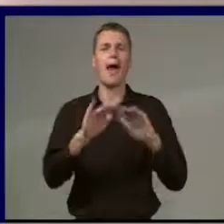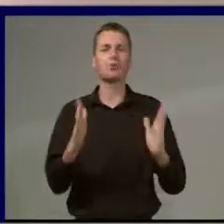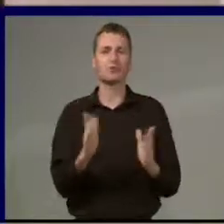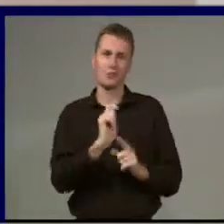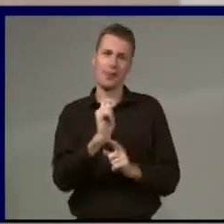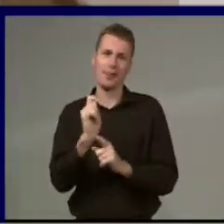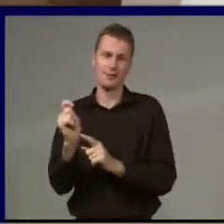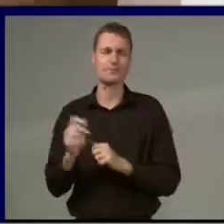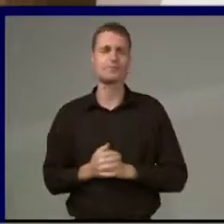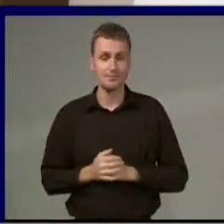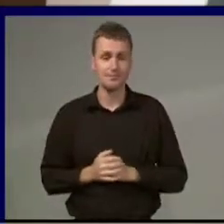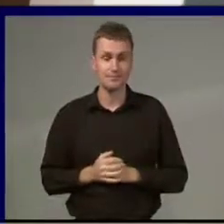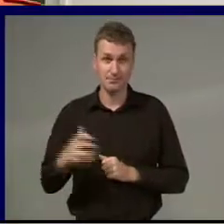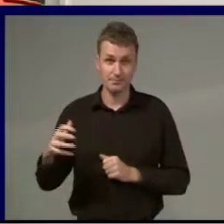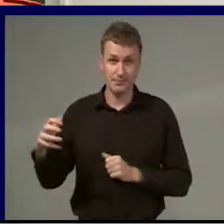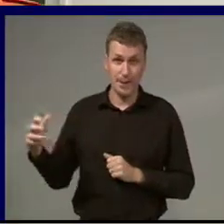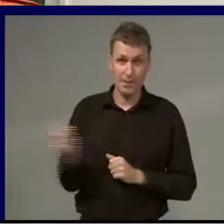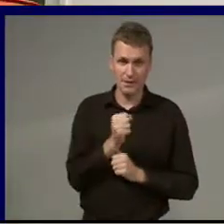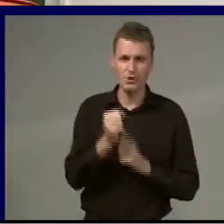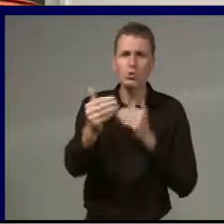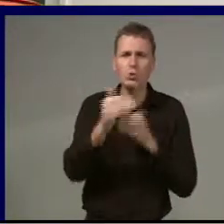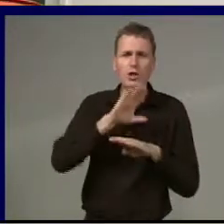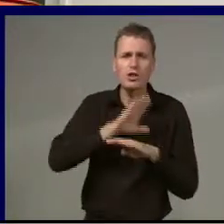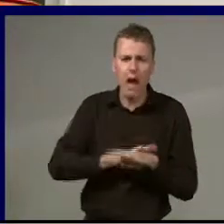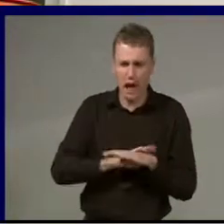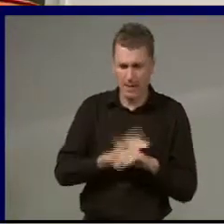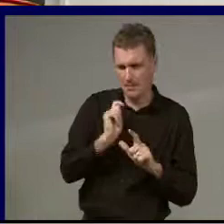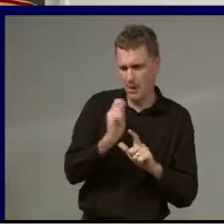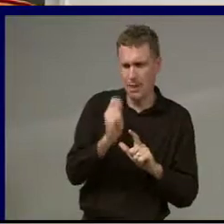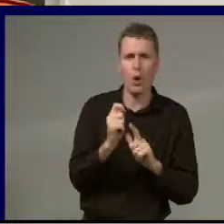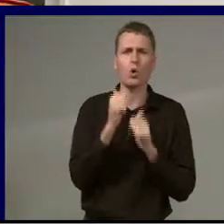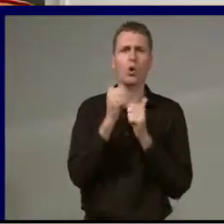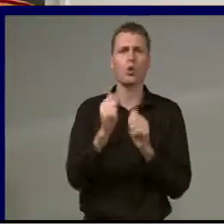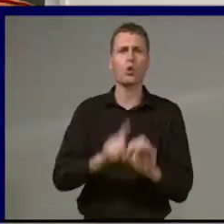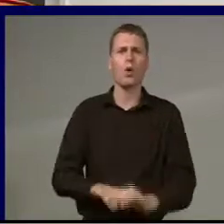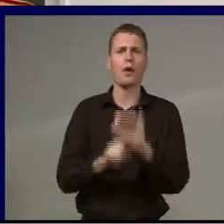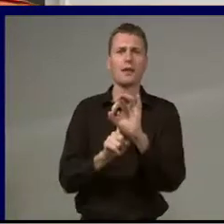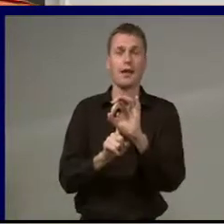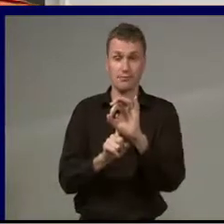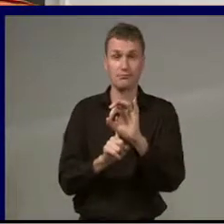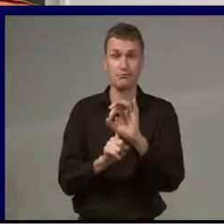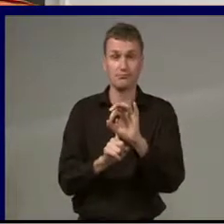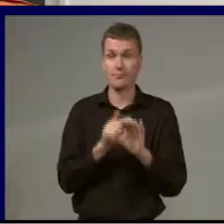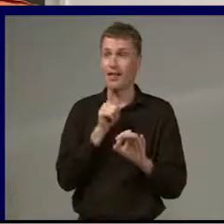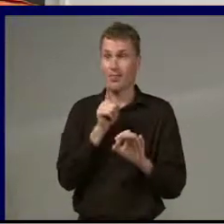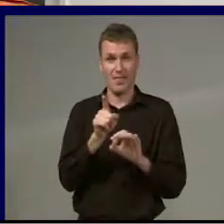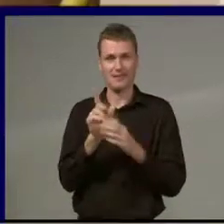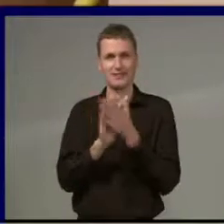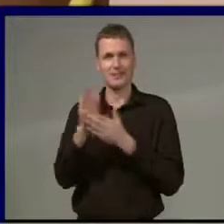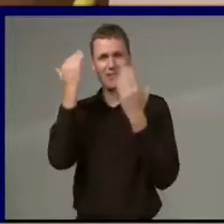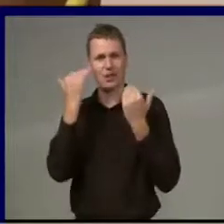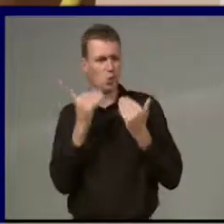was a matter of getting good quality stuff done in a short time frame, and so I think that's what was most pleasing to the